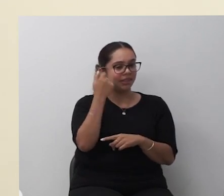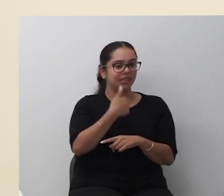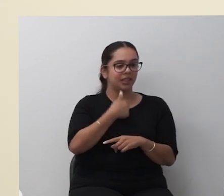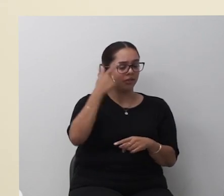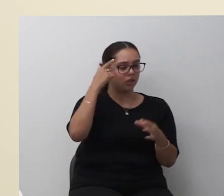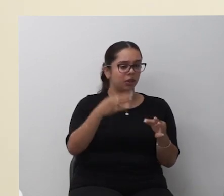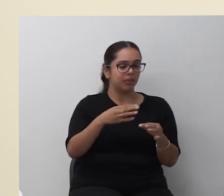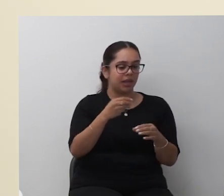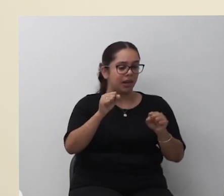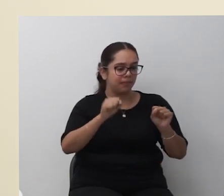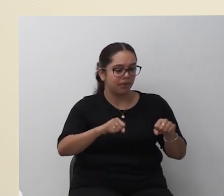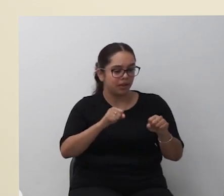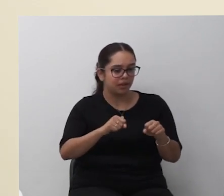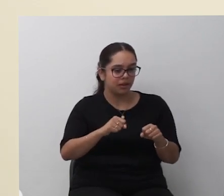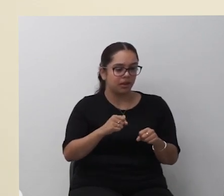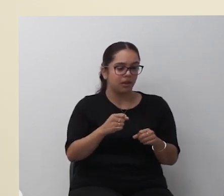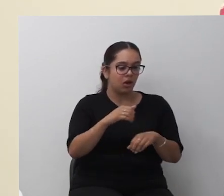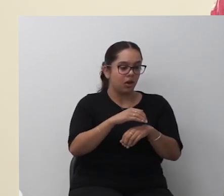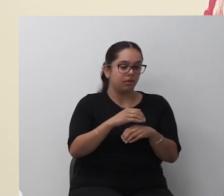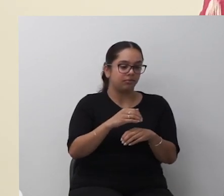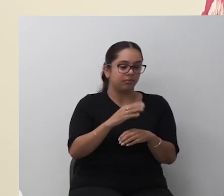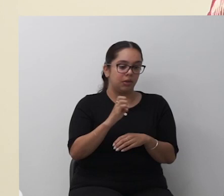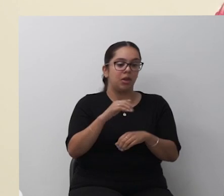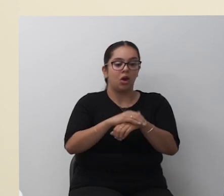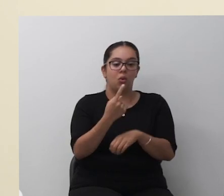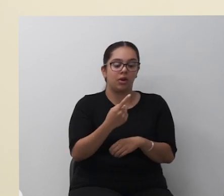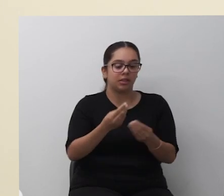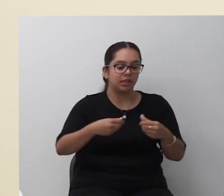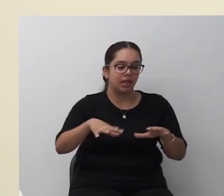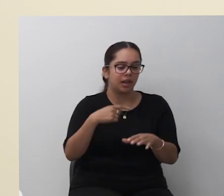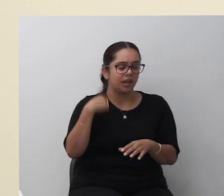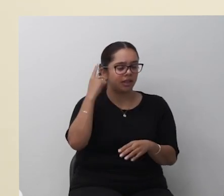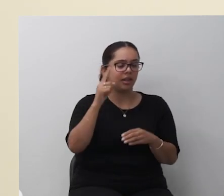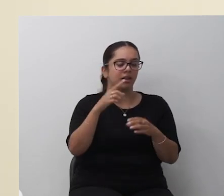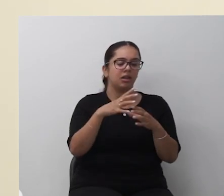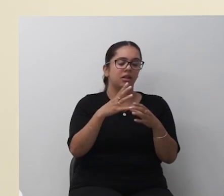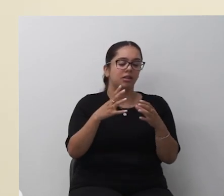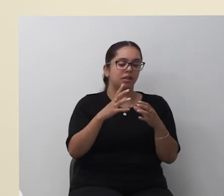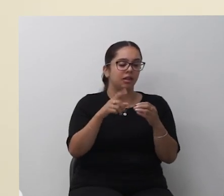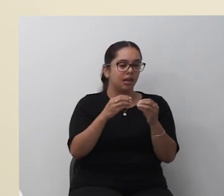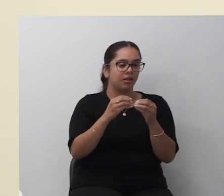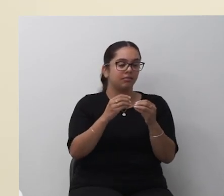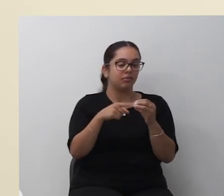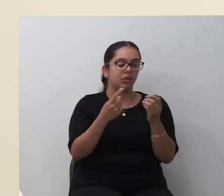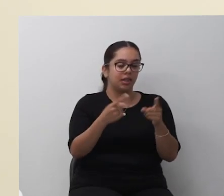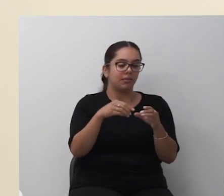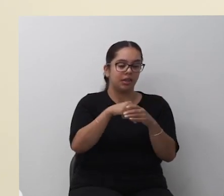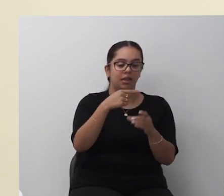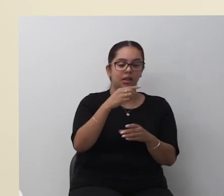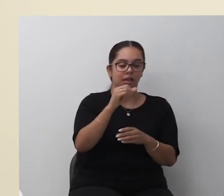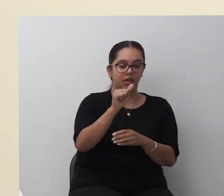self-determination and the ability to be on one's land, I think about it so much with what's happening in Gaza right now, and I think they're really